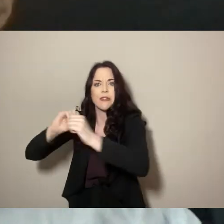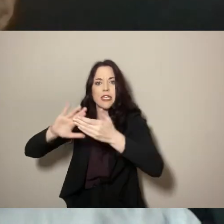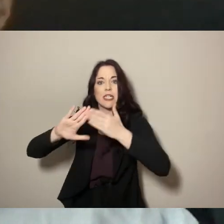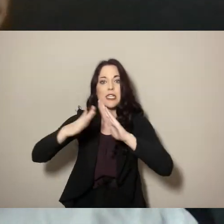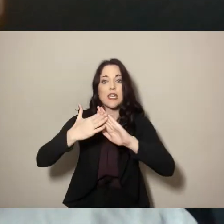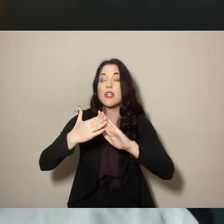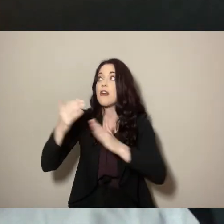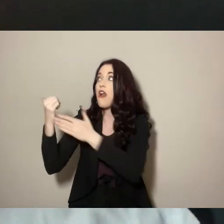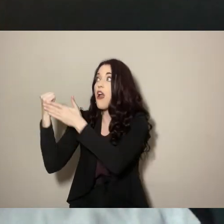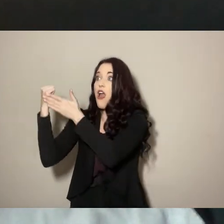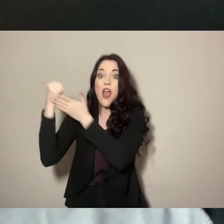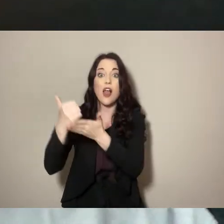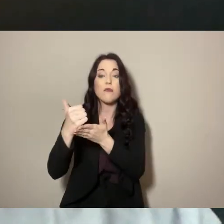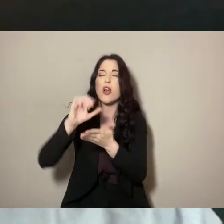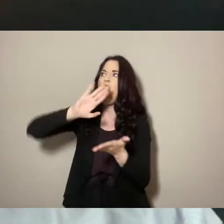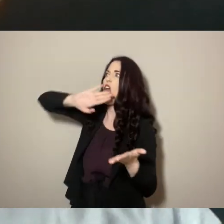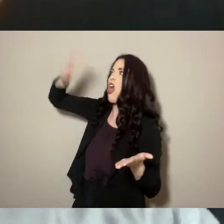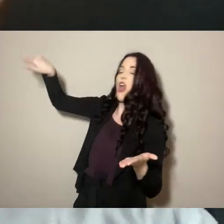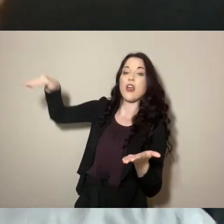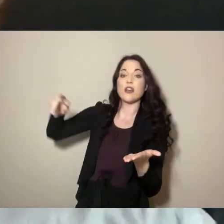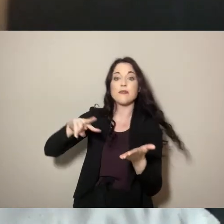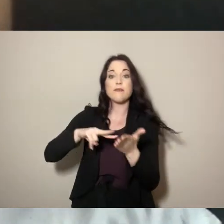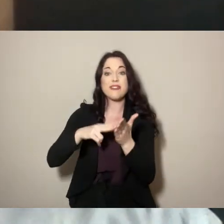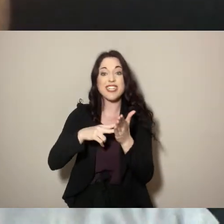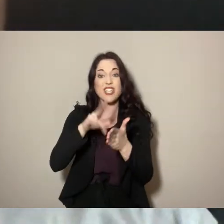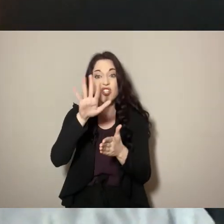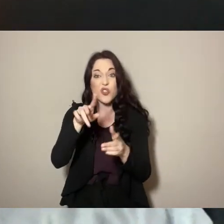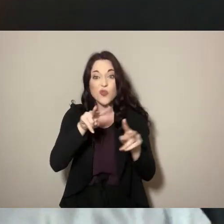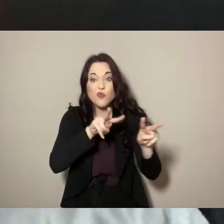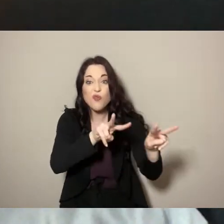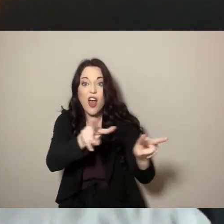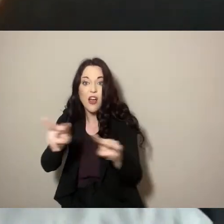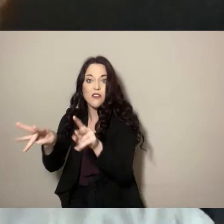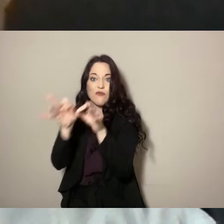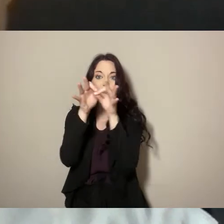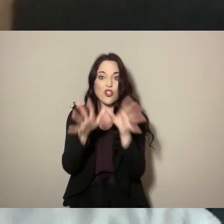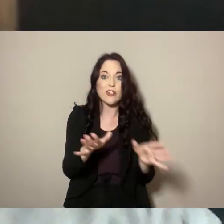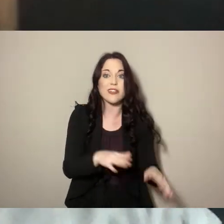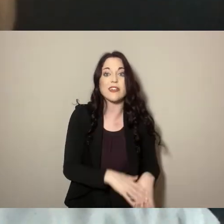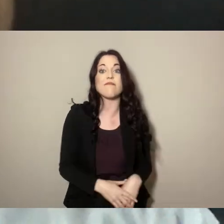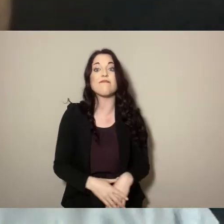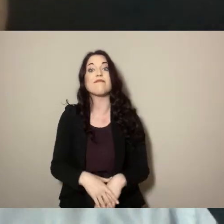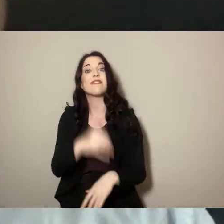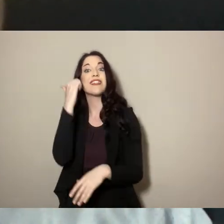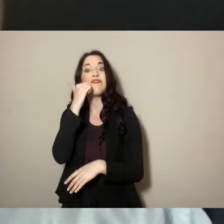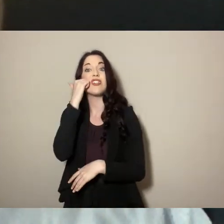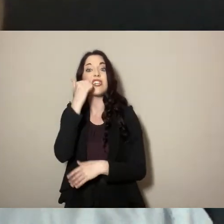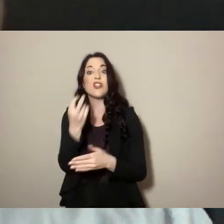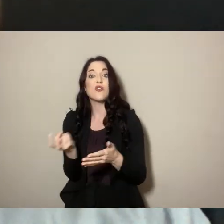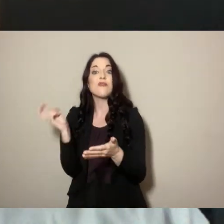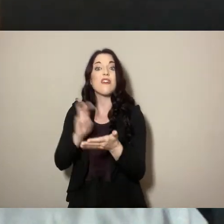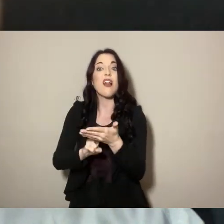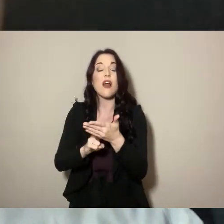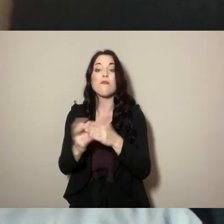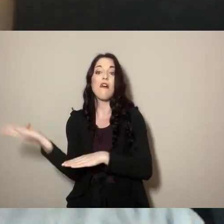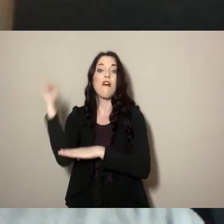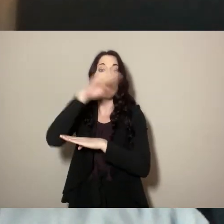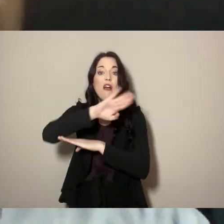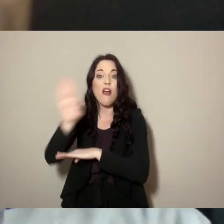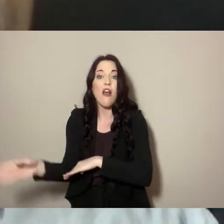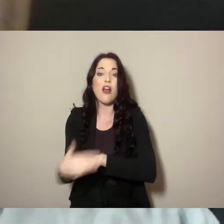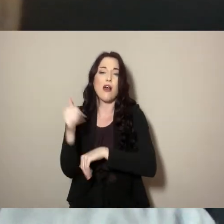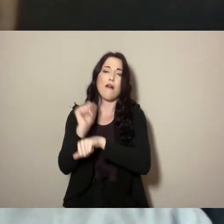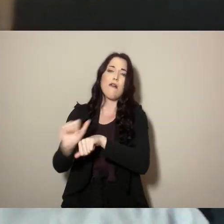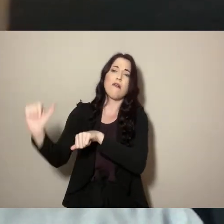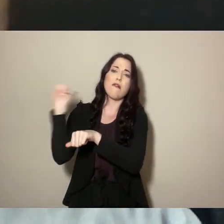In vain you get up early and go late to rest, sweating to make a living. Because God